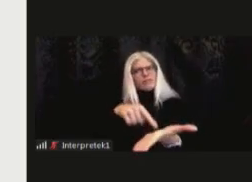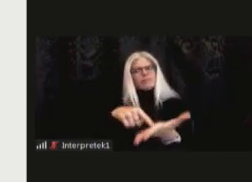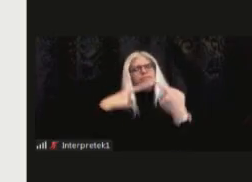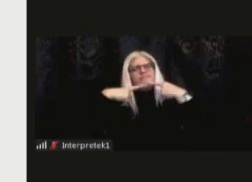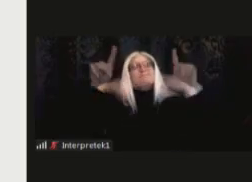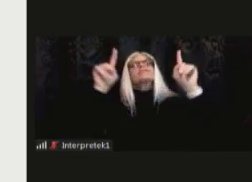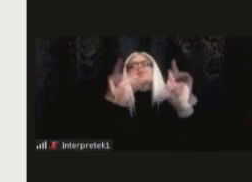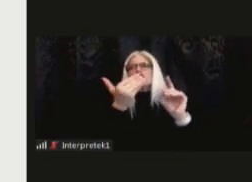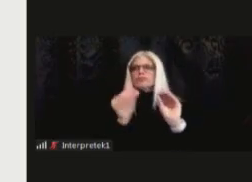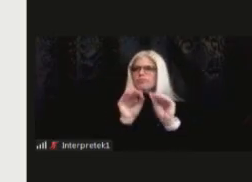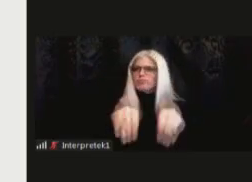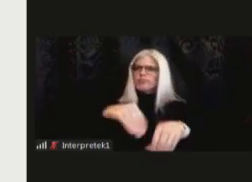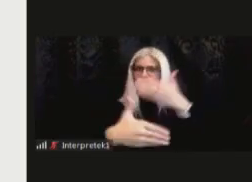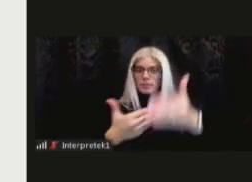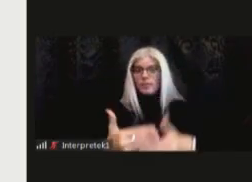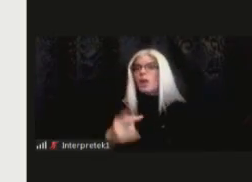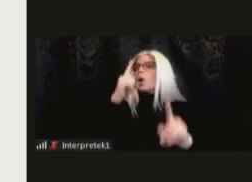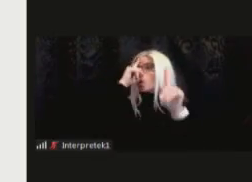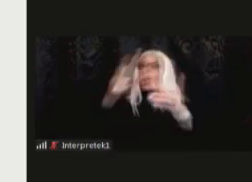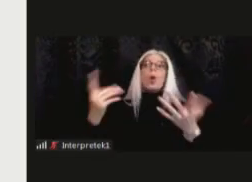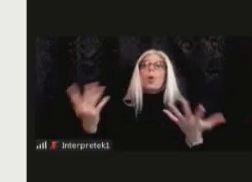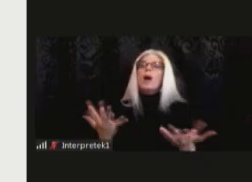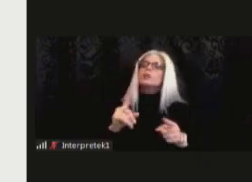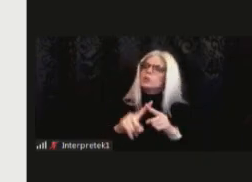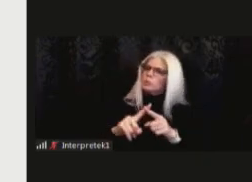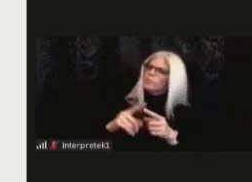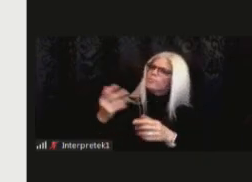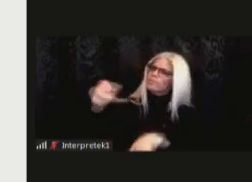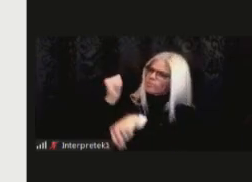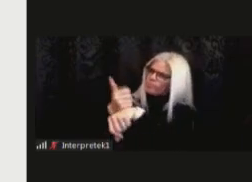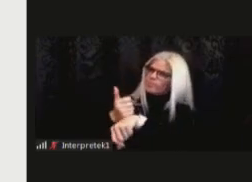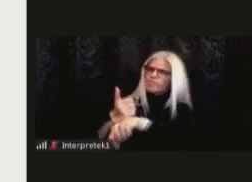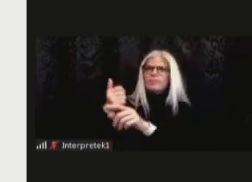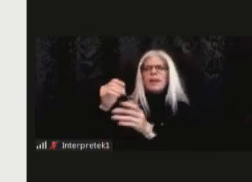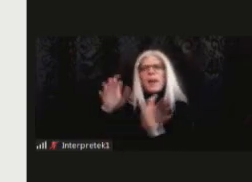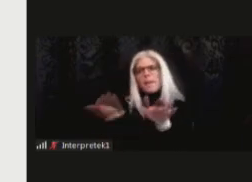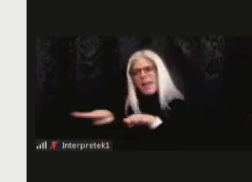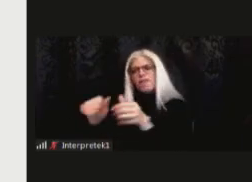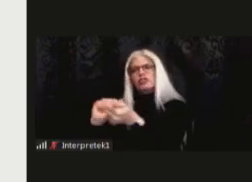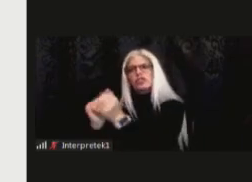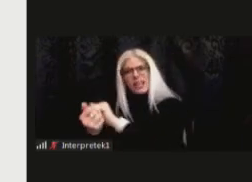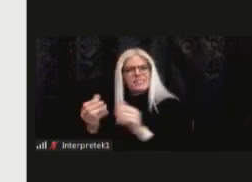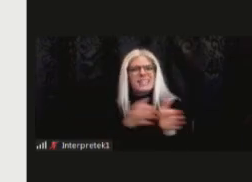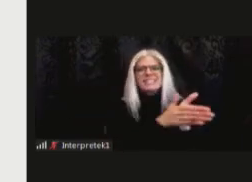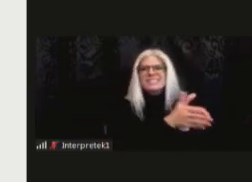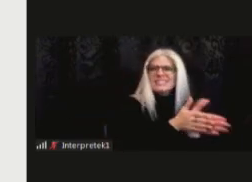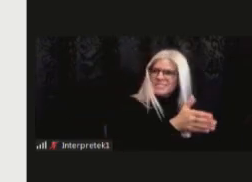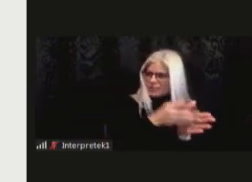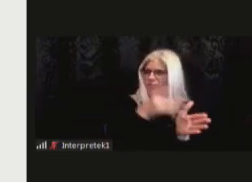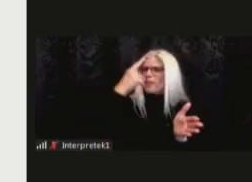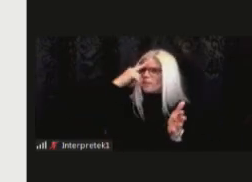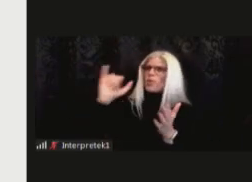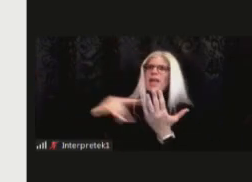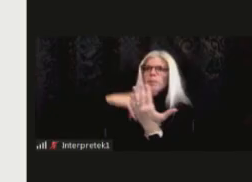program's dimensions with the intended behavior changing or awareness building initiative or program outcome. And to share more on